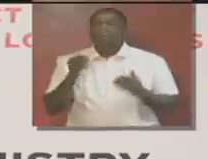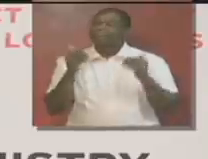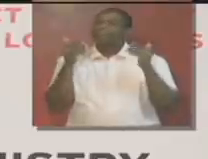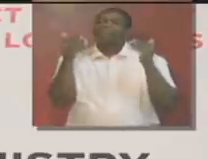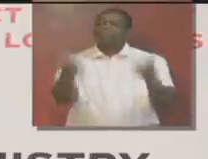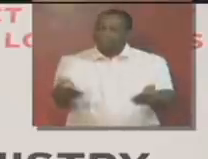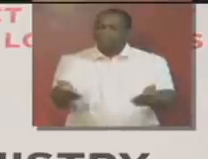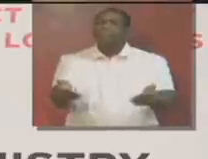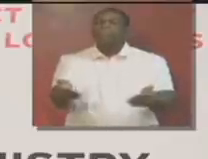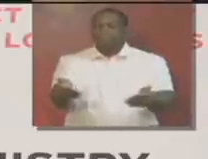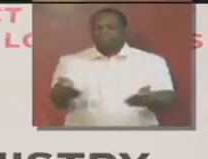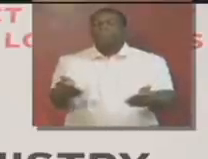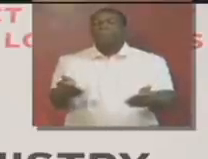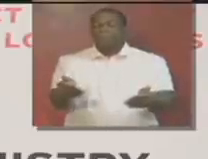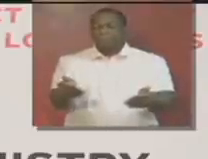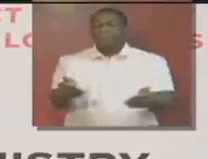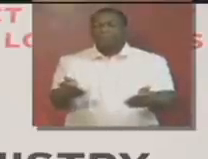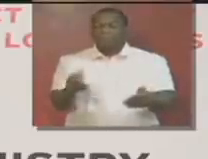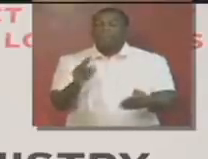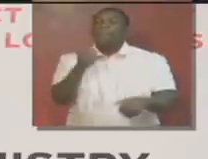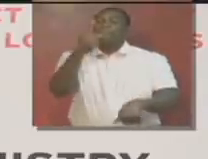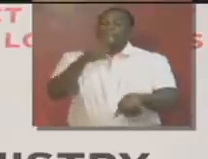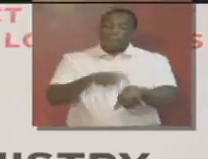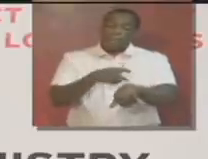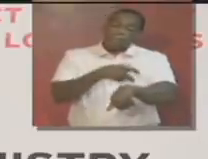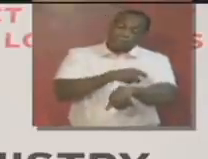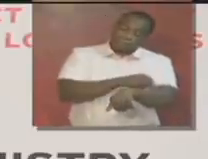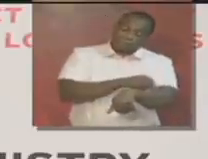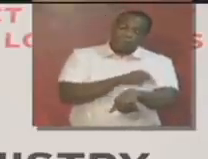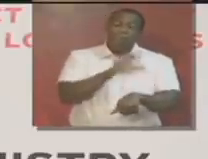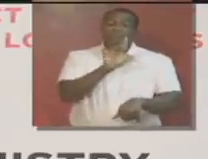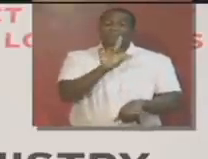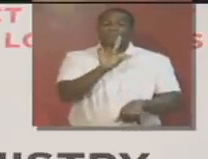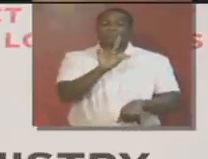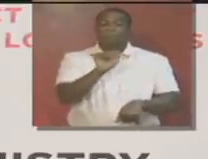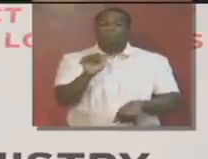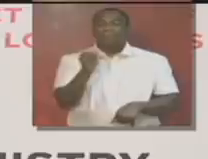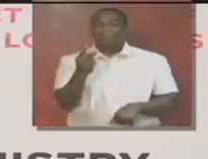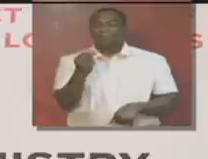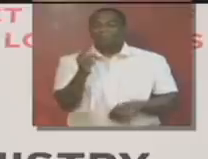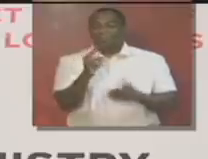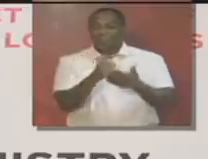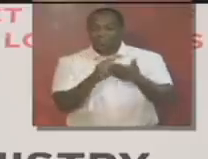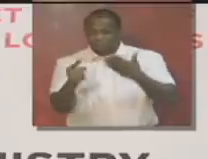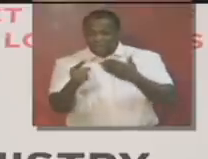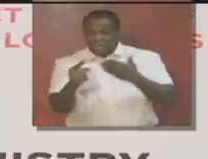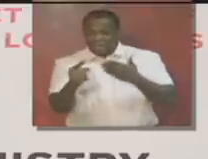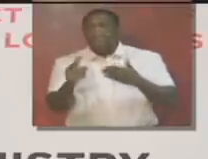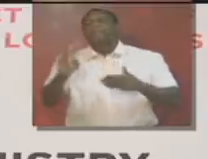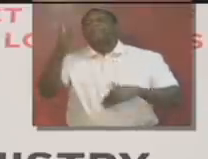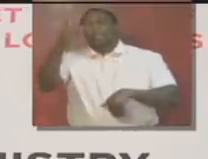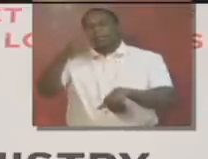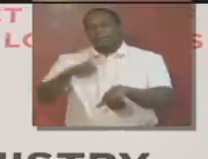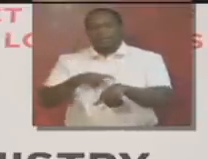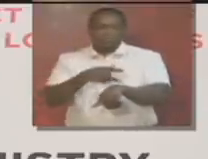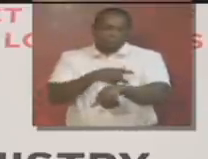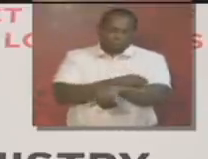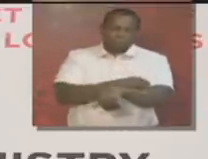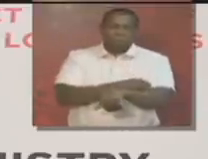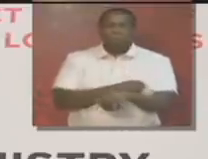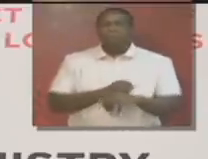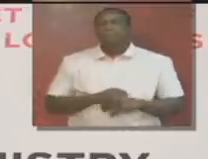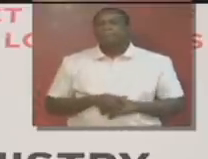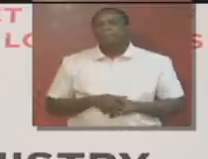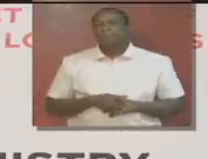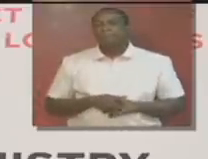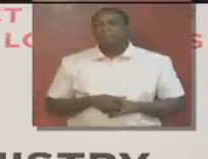they are currently arranged should continue. Those who have received their vaccines, unless there's some information that arises or some